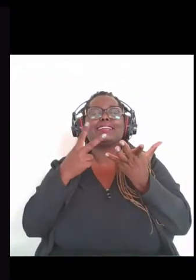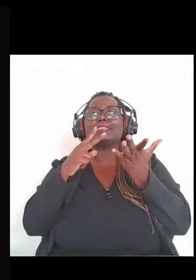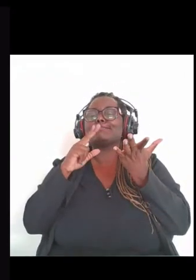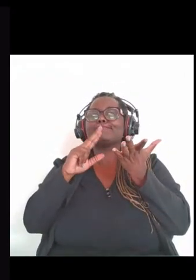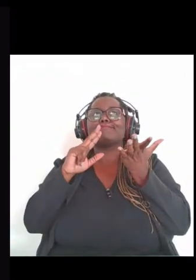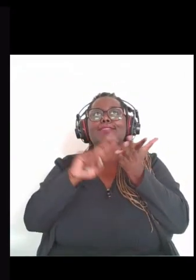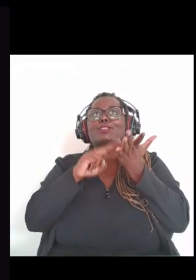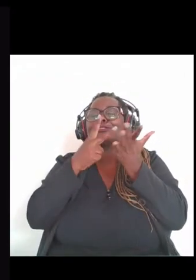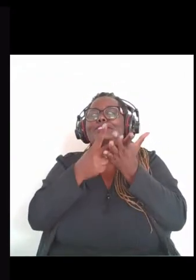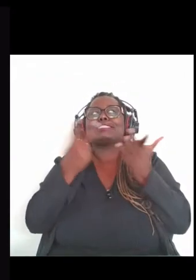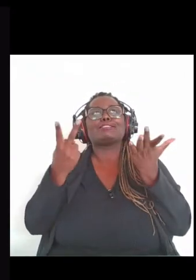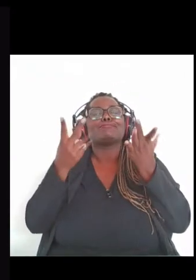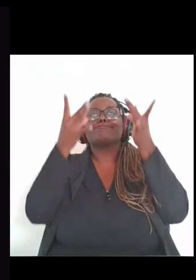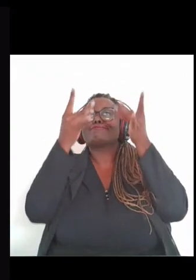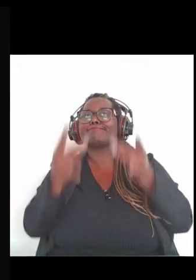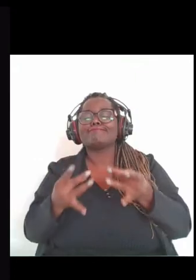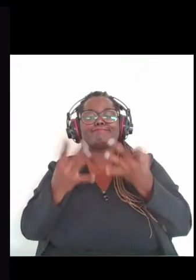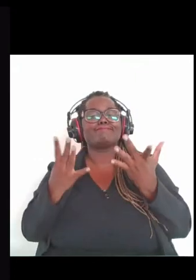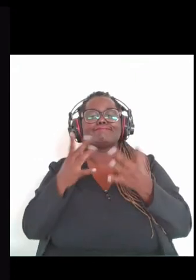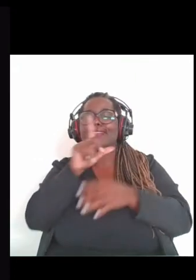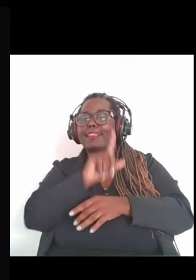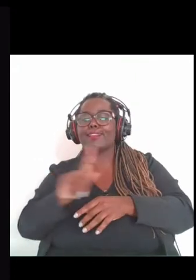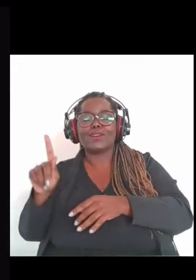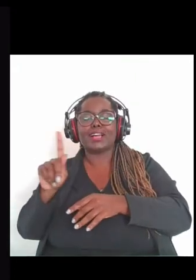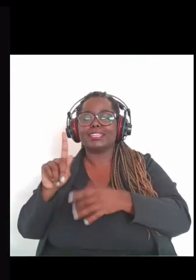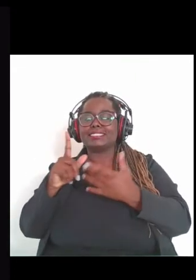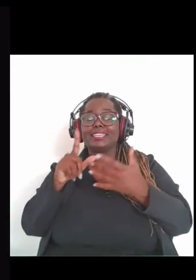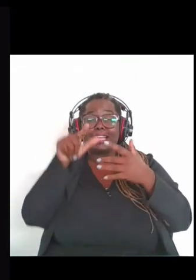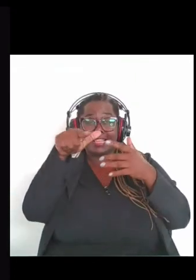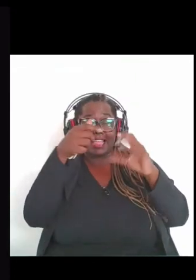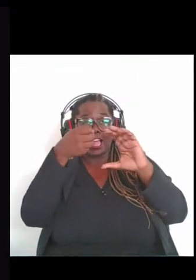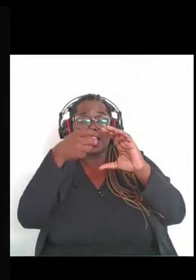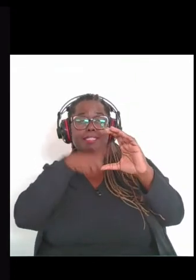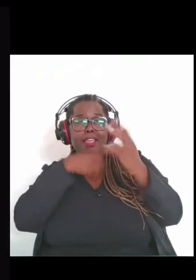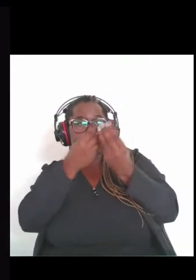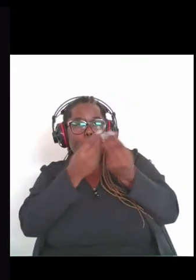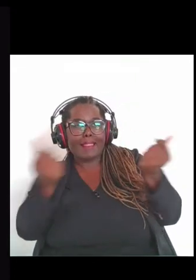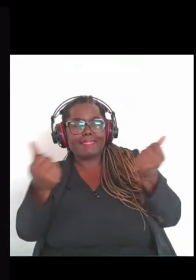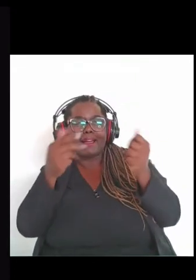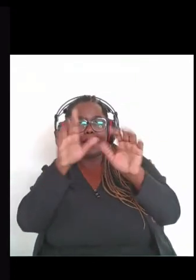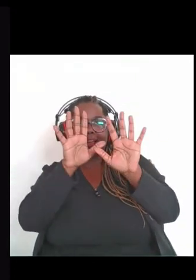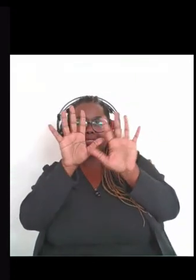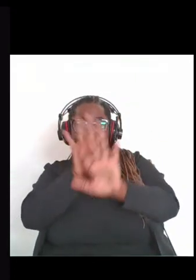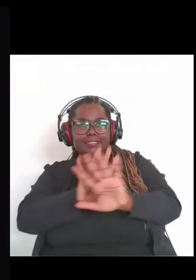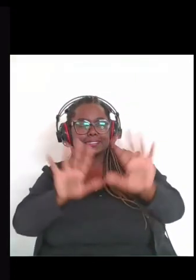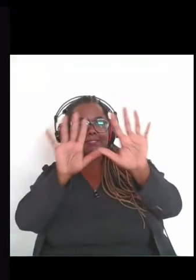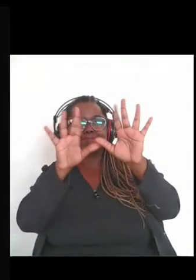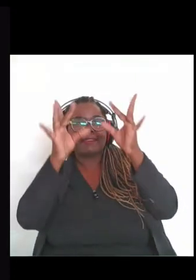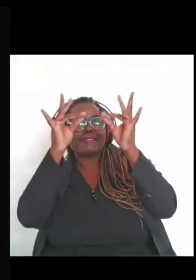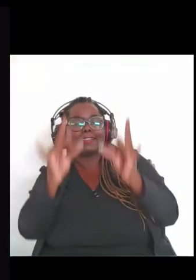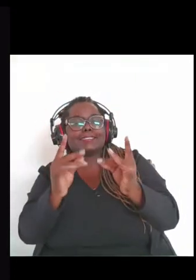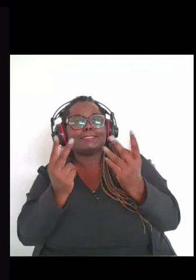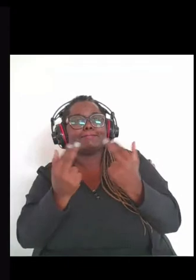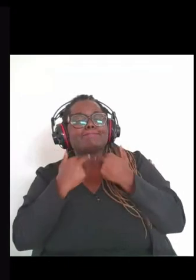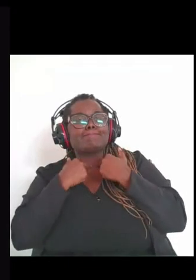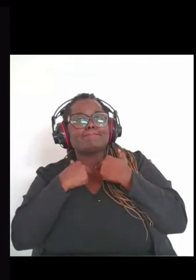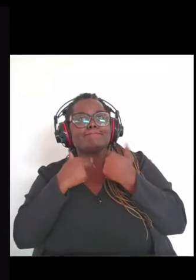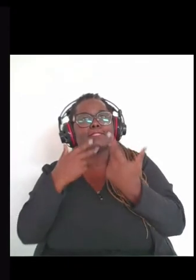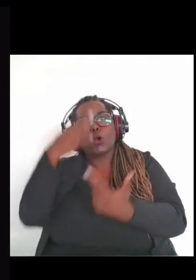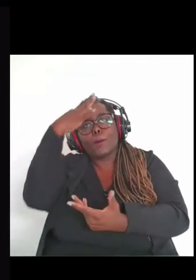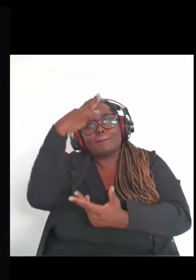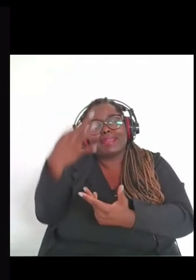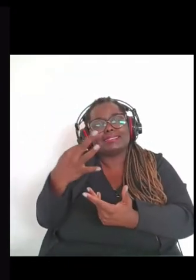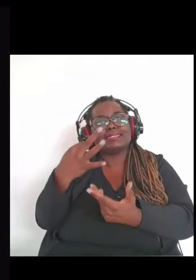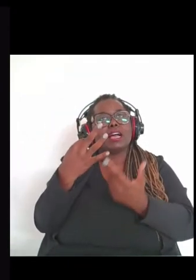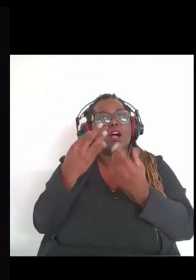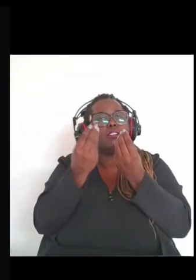qualities that are are slightly out of grasp is what makes the category fascinating